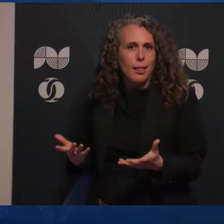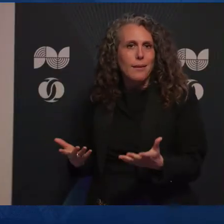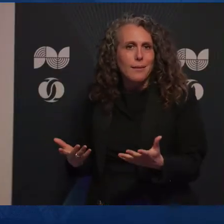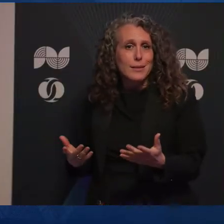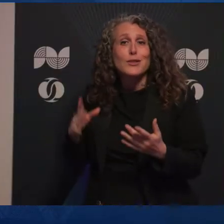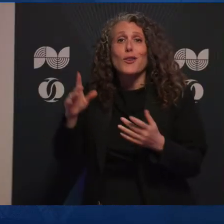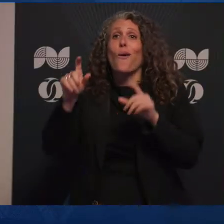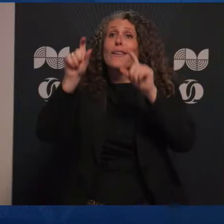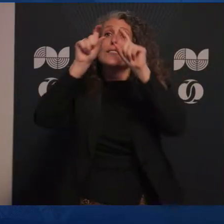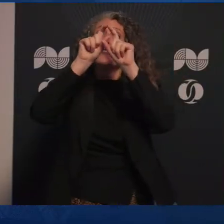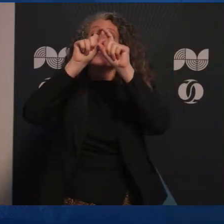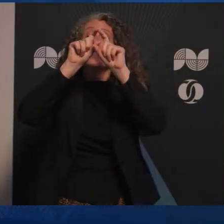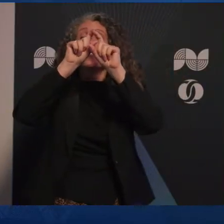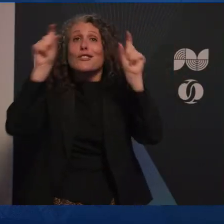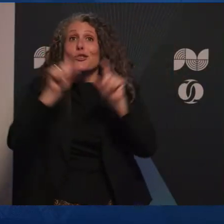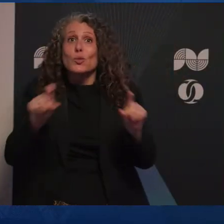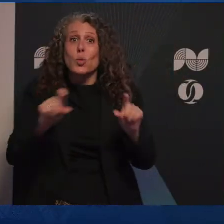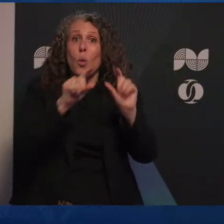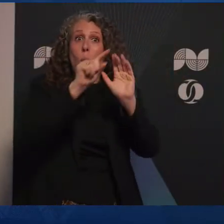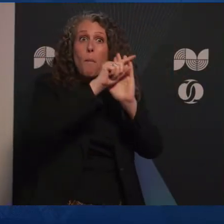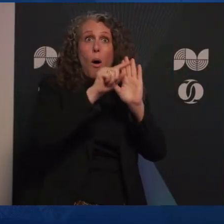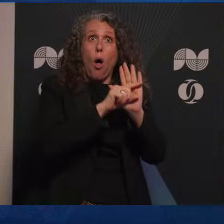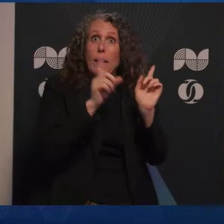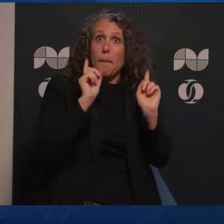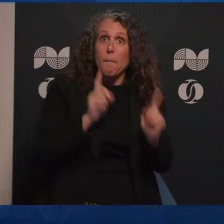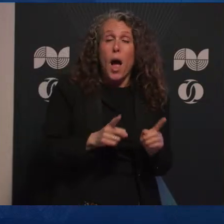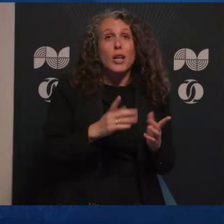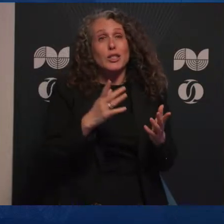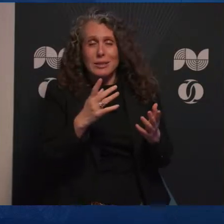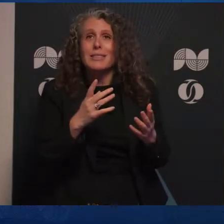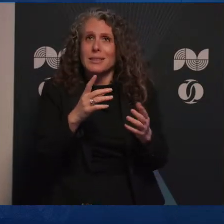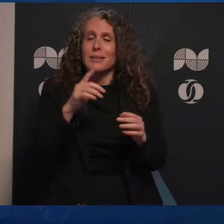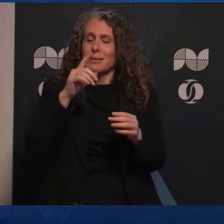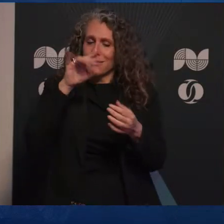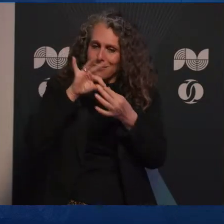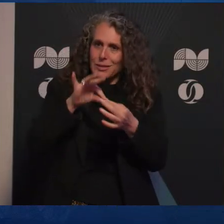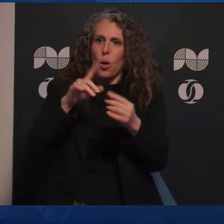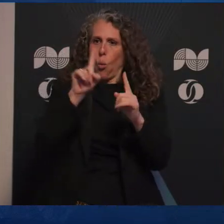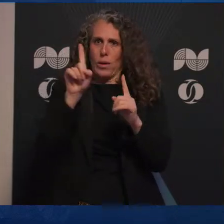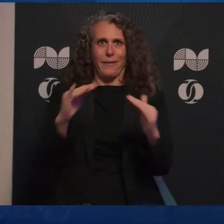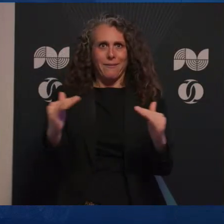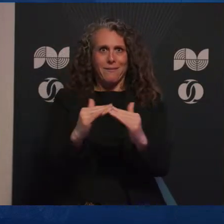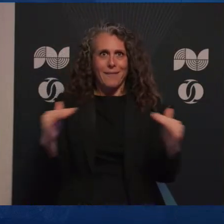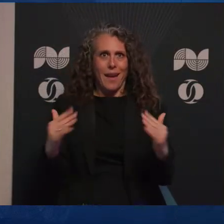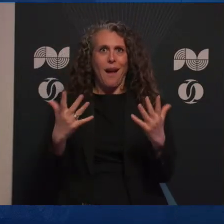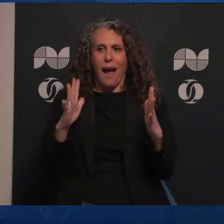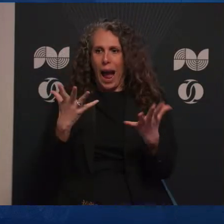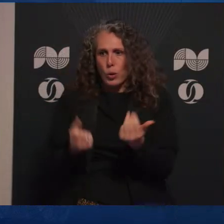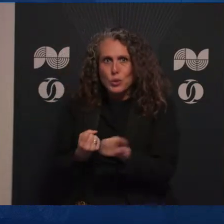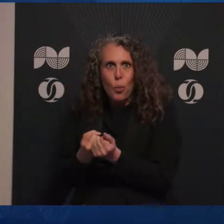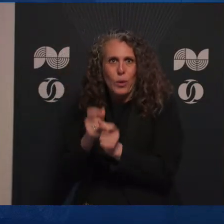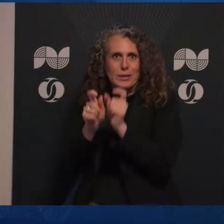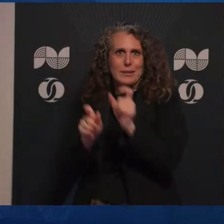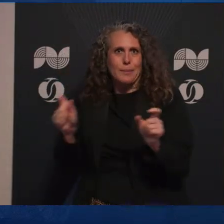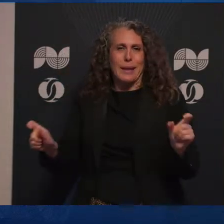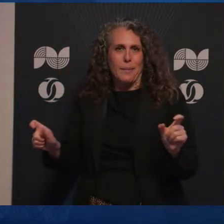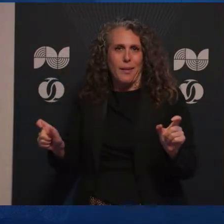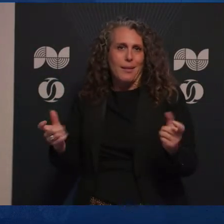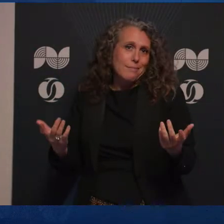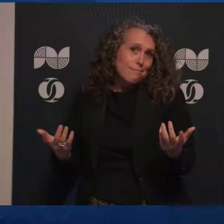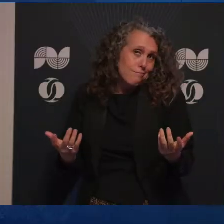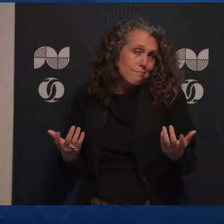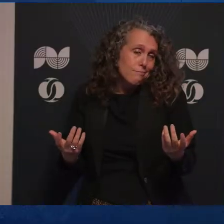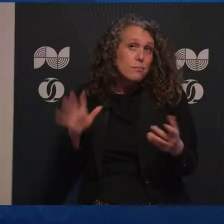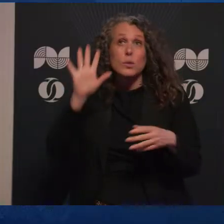industrial policy is also required is to focus on this equity piece. And this is a political dimension, if you like, where governments take